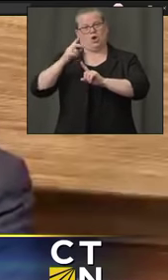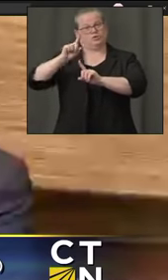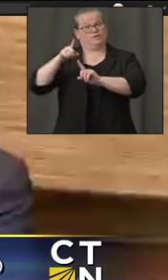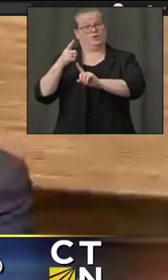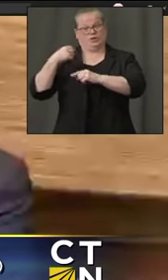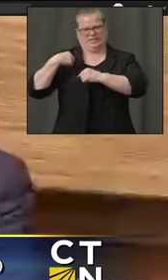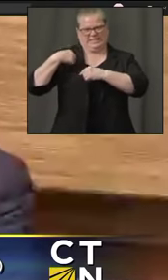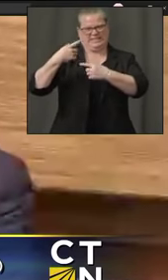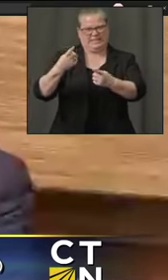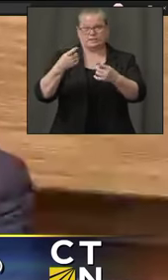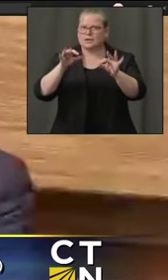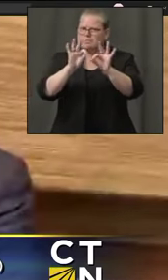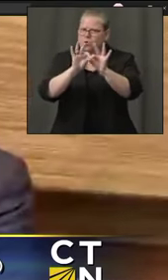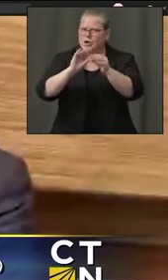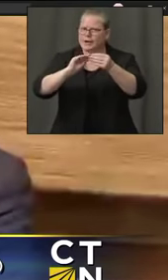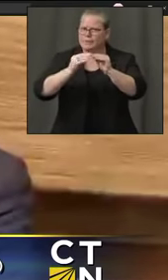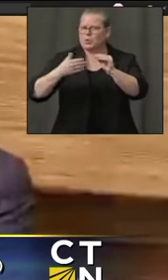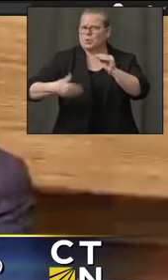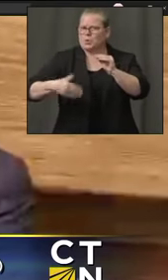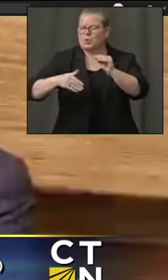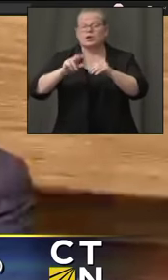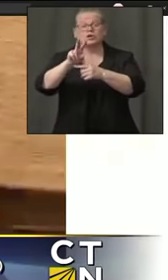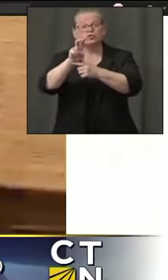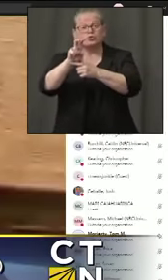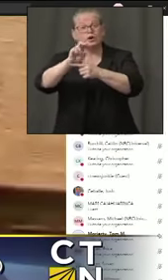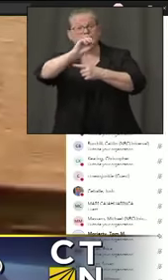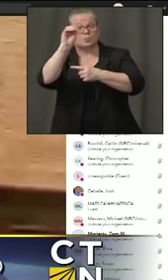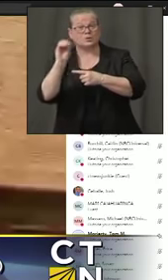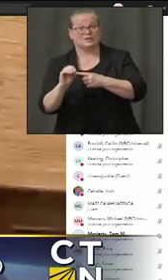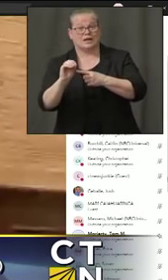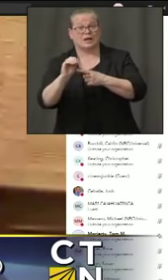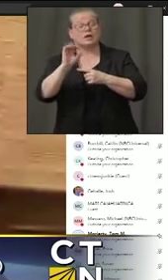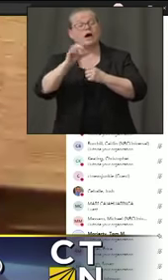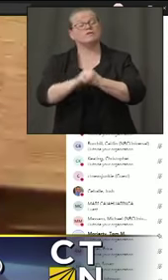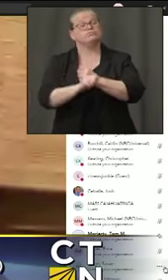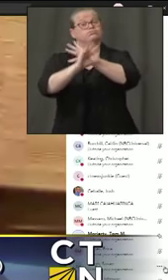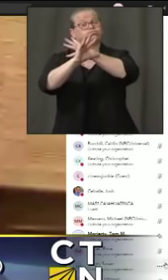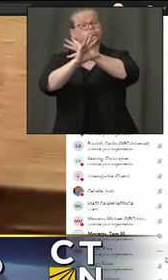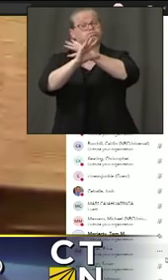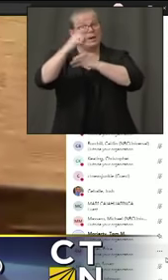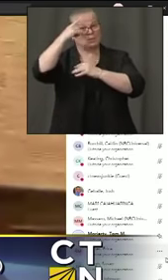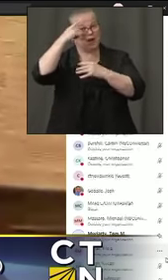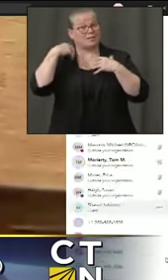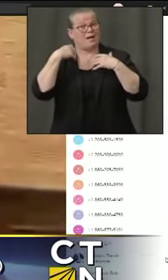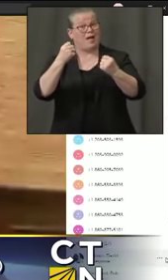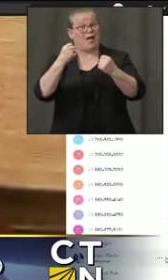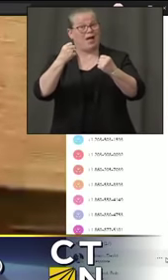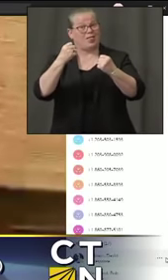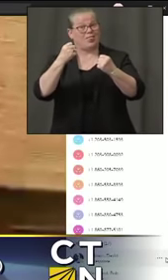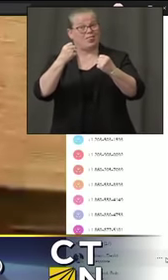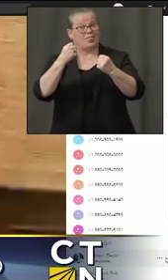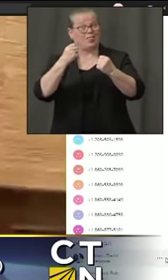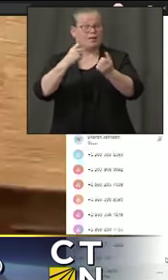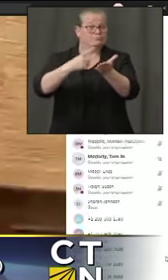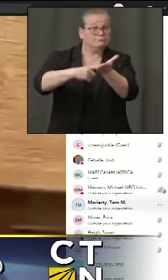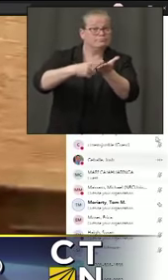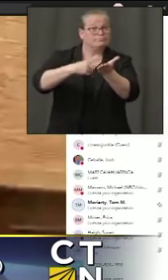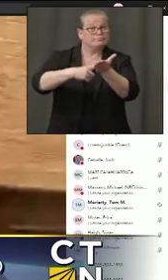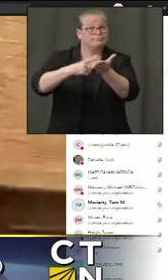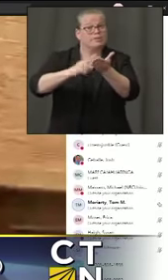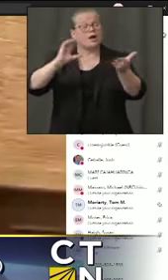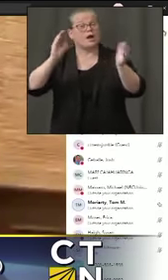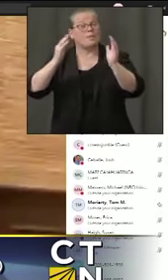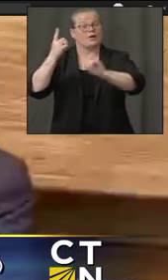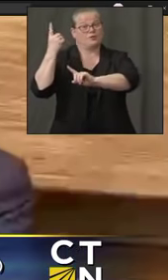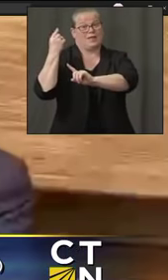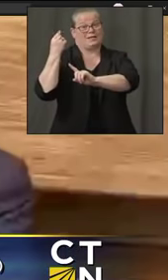seen a 200% increase in virtual mental health visits as compared to the same period last year. And healthcare